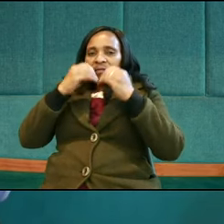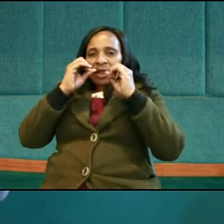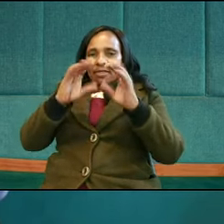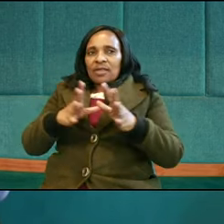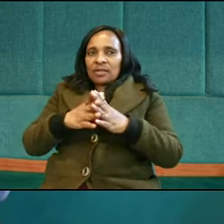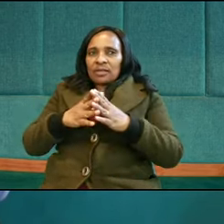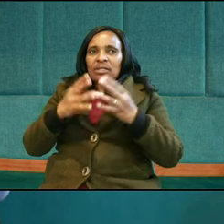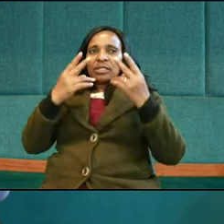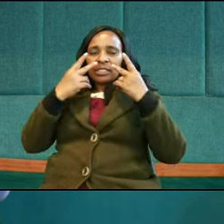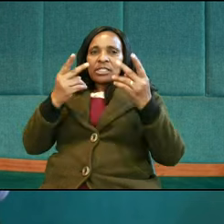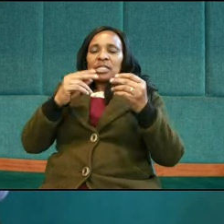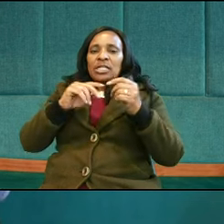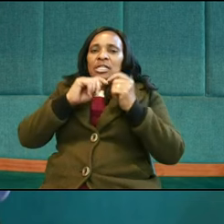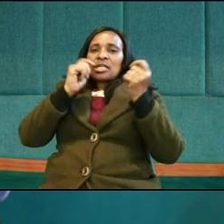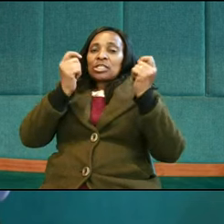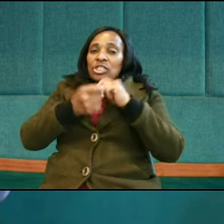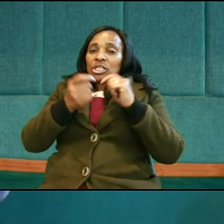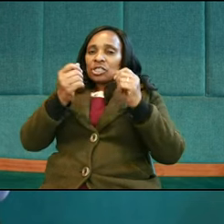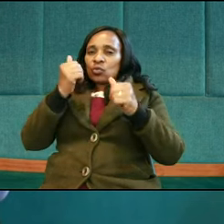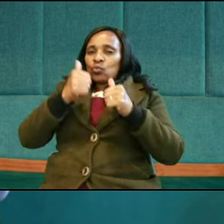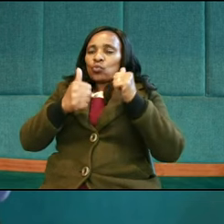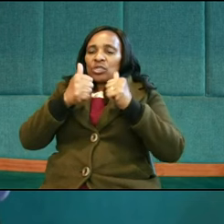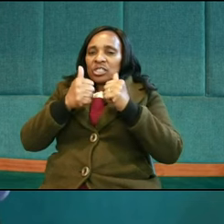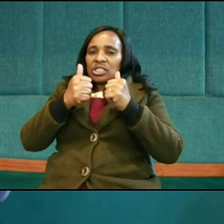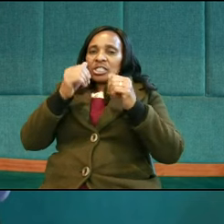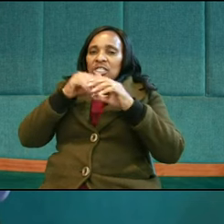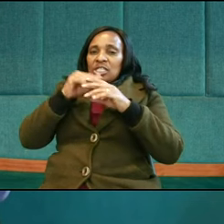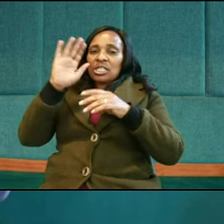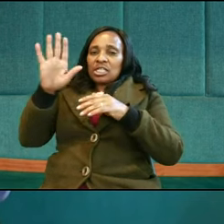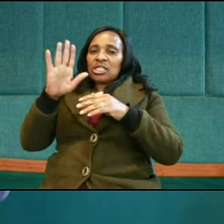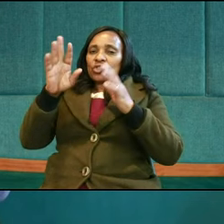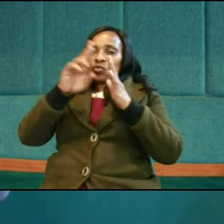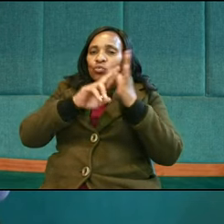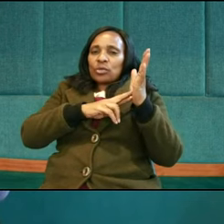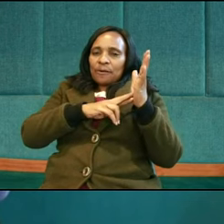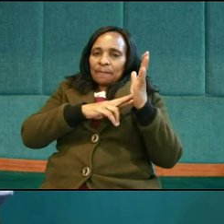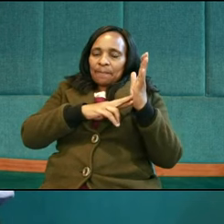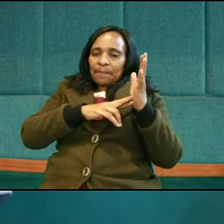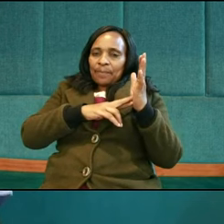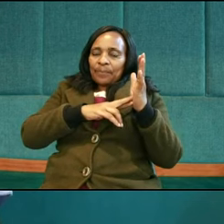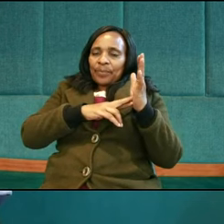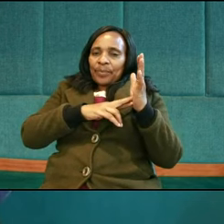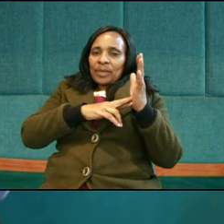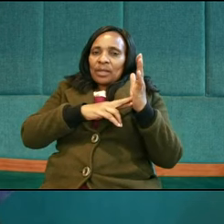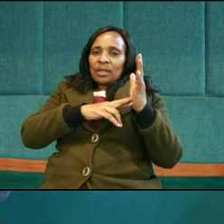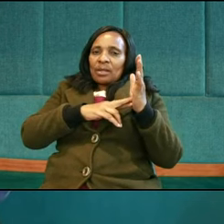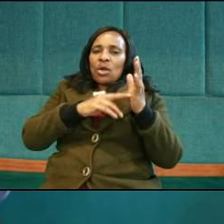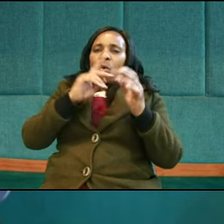see the impact of that in his reign. Now,